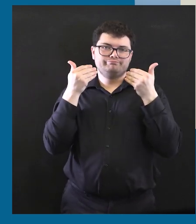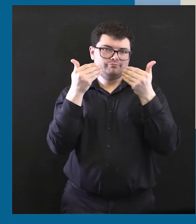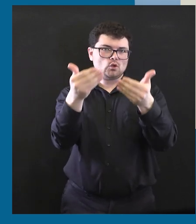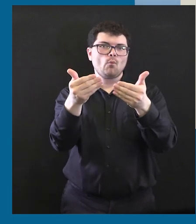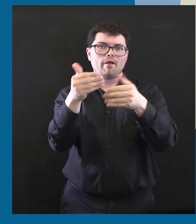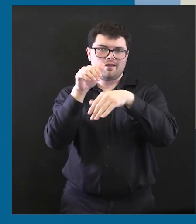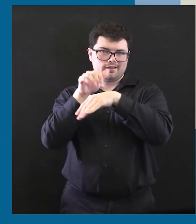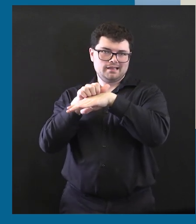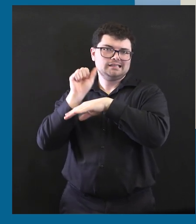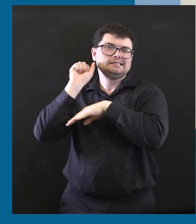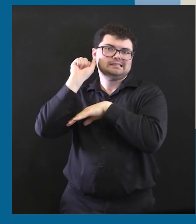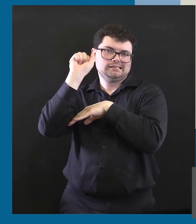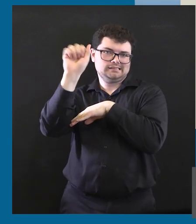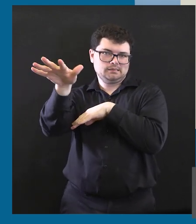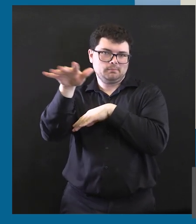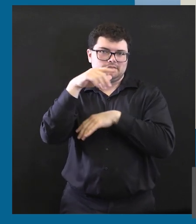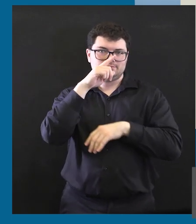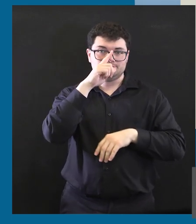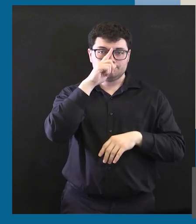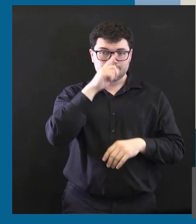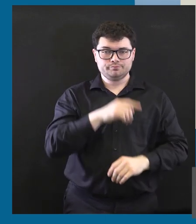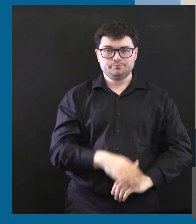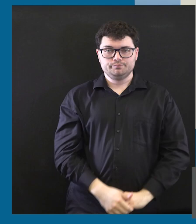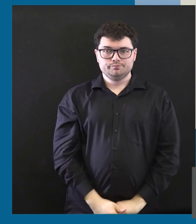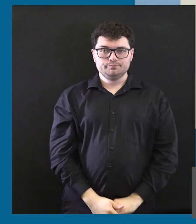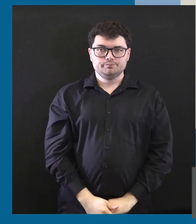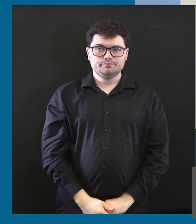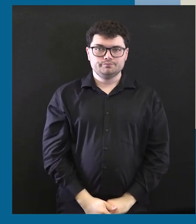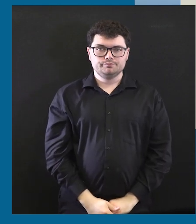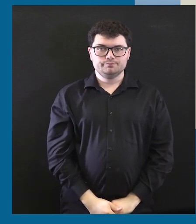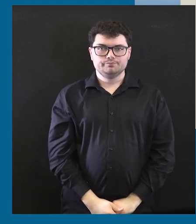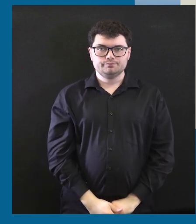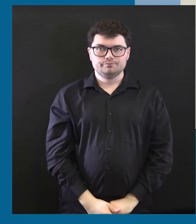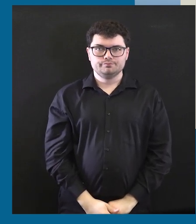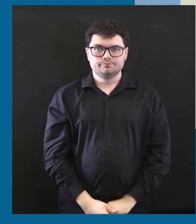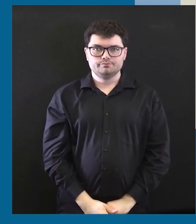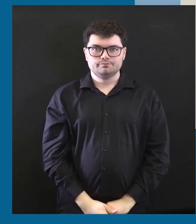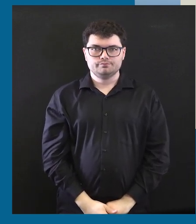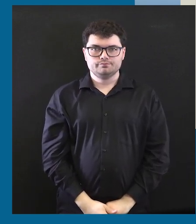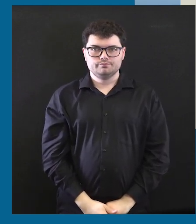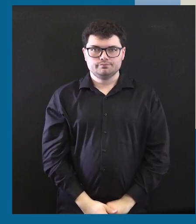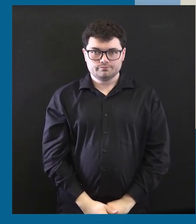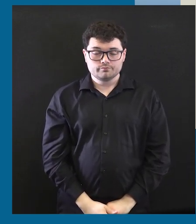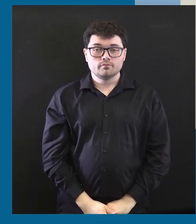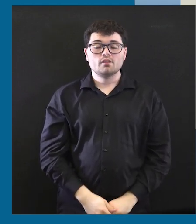Then the submit button should turn green and you can click on it.